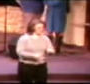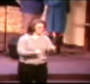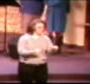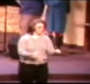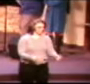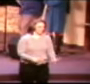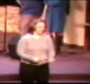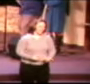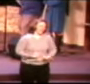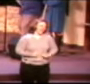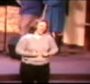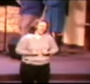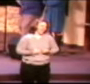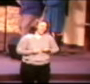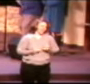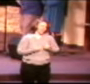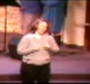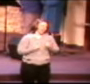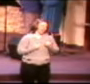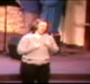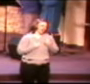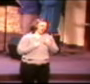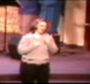may have